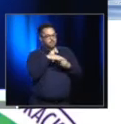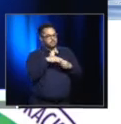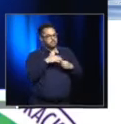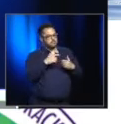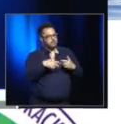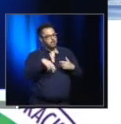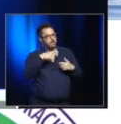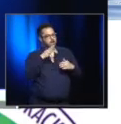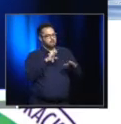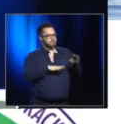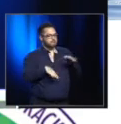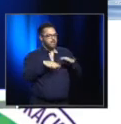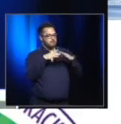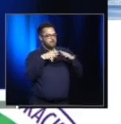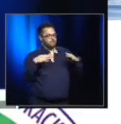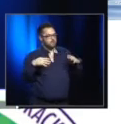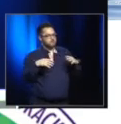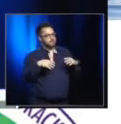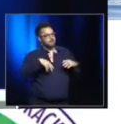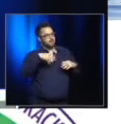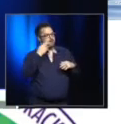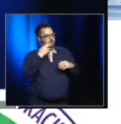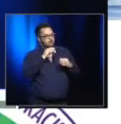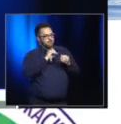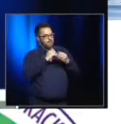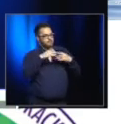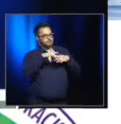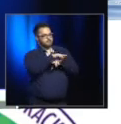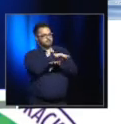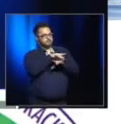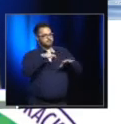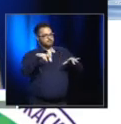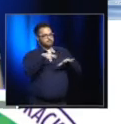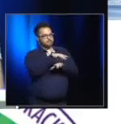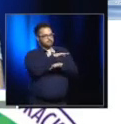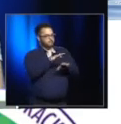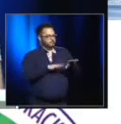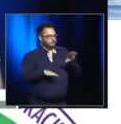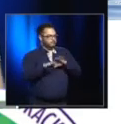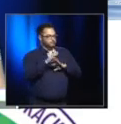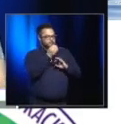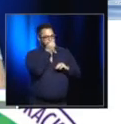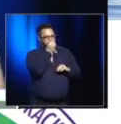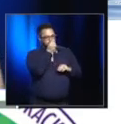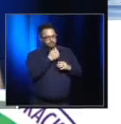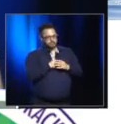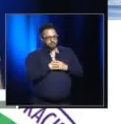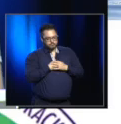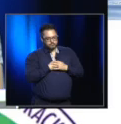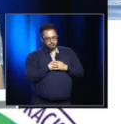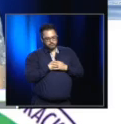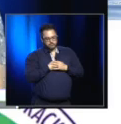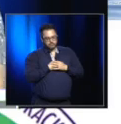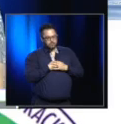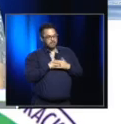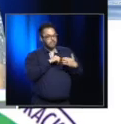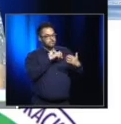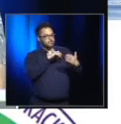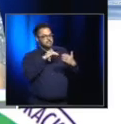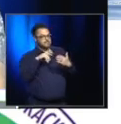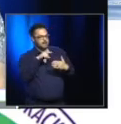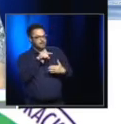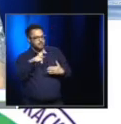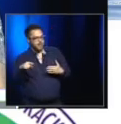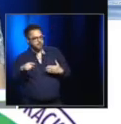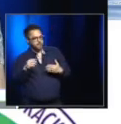biodiversity and high biomass of lower trophic levels. So by studying the top predators and integrating them together,